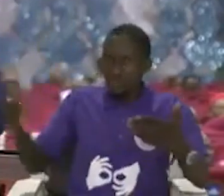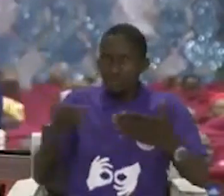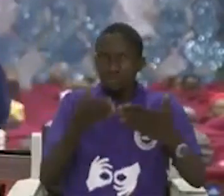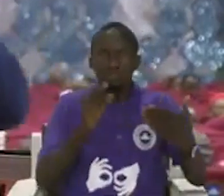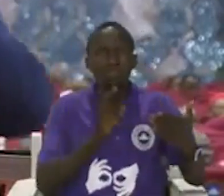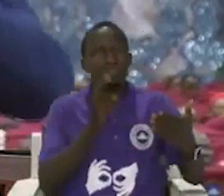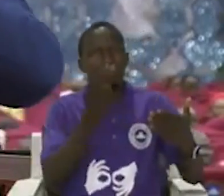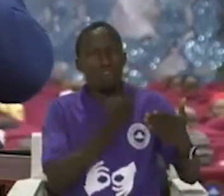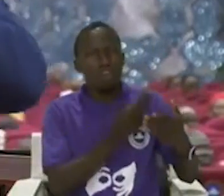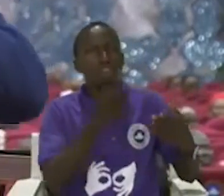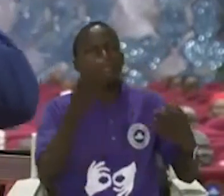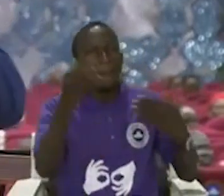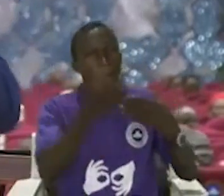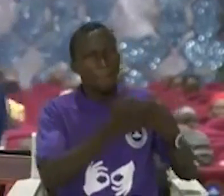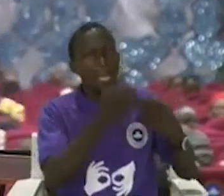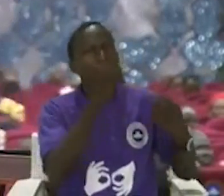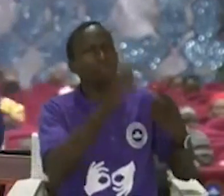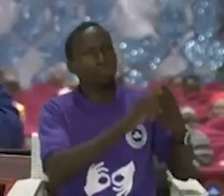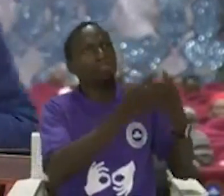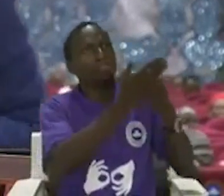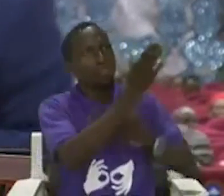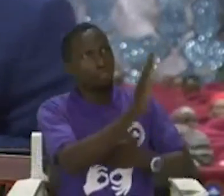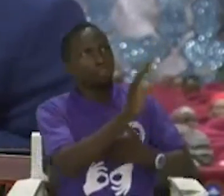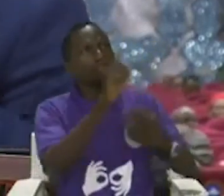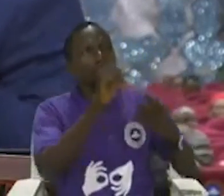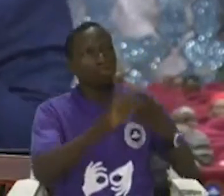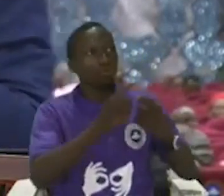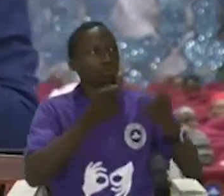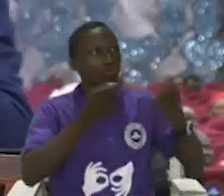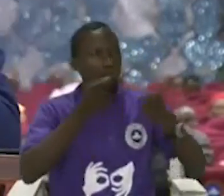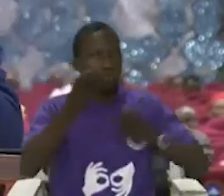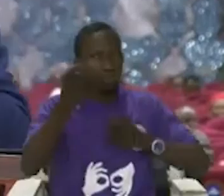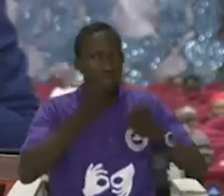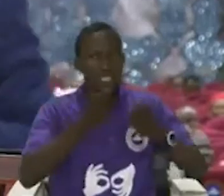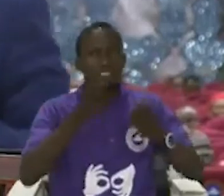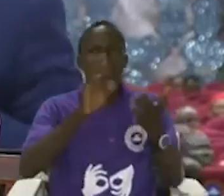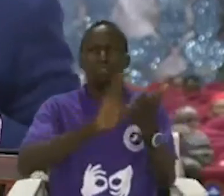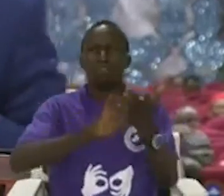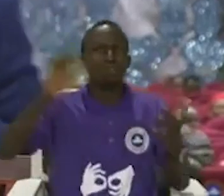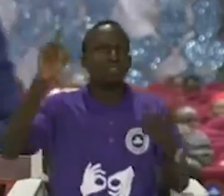plan of God for us to dominate. Glory to God.